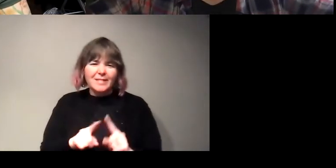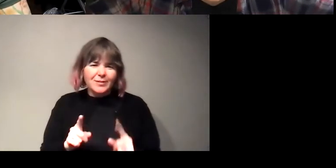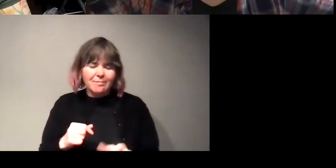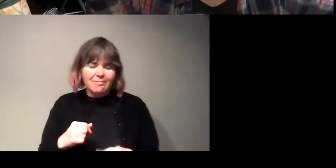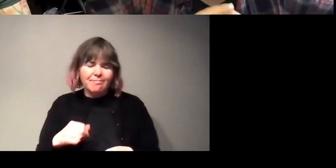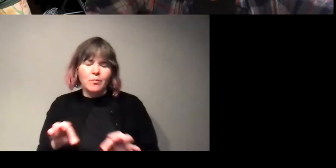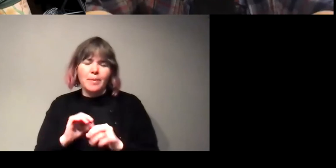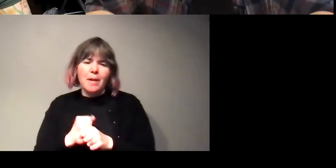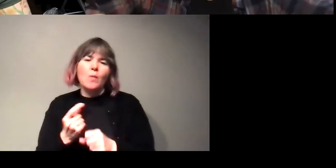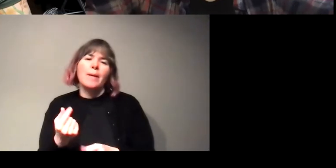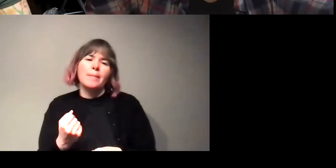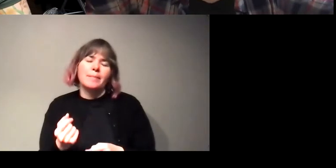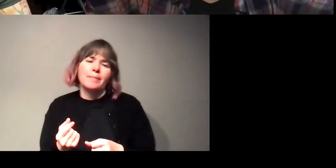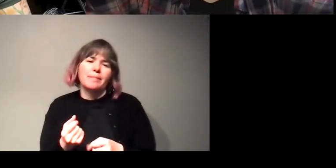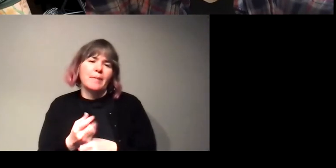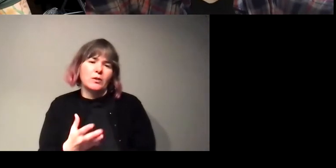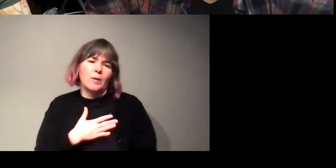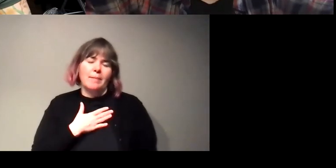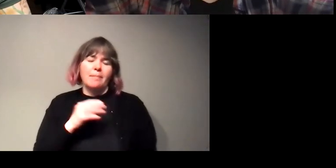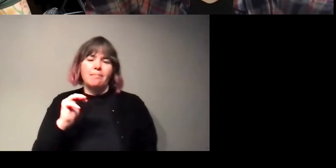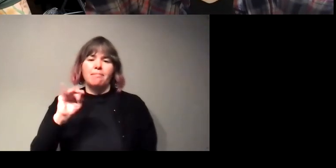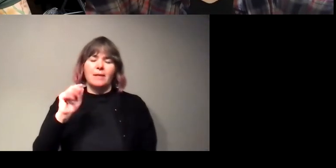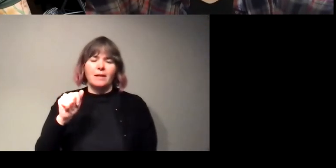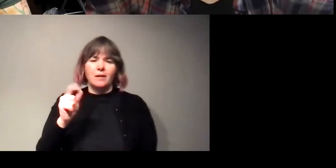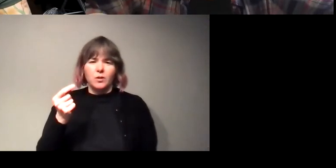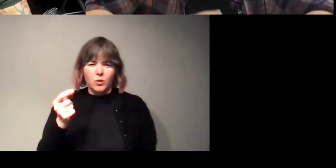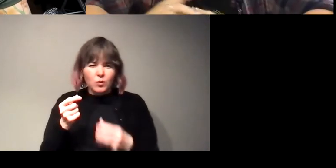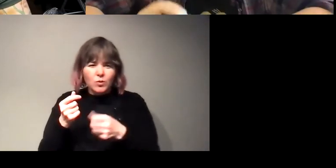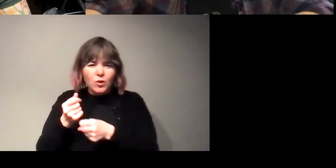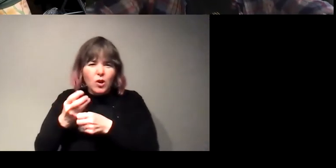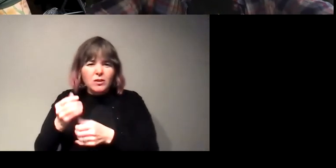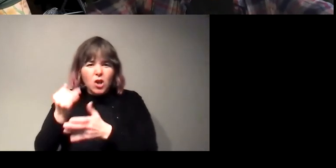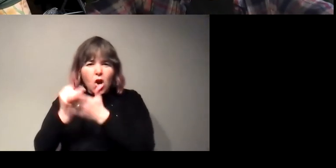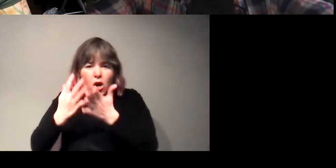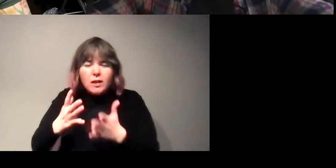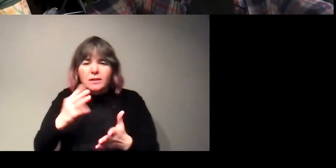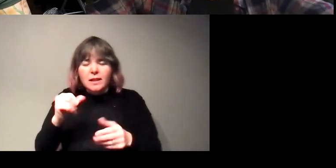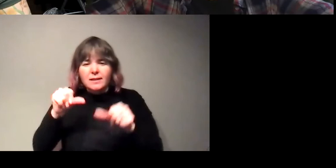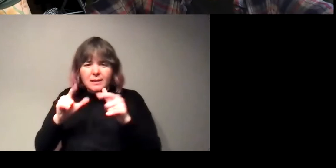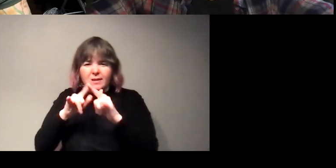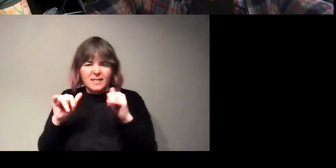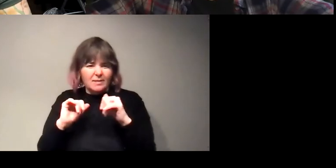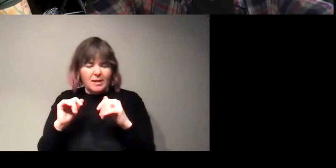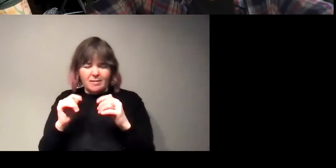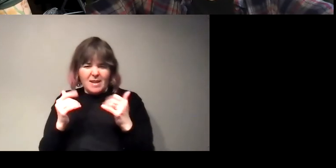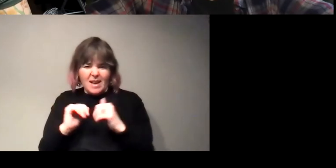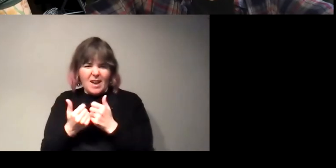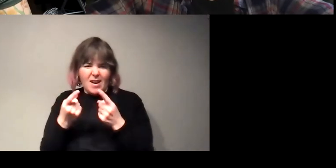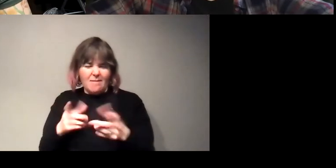happy. Our next question is from Mia. What made you want to be an artist and scientist at the same time?